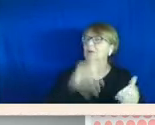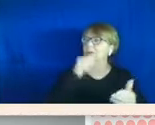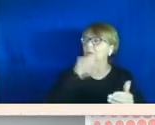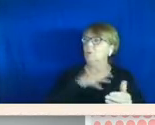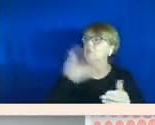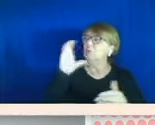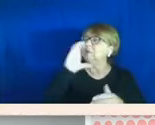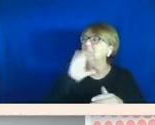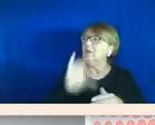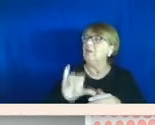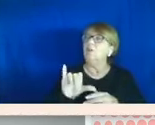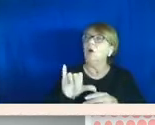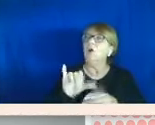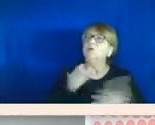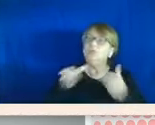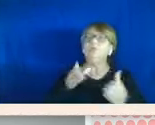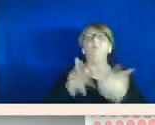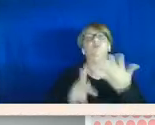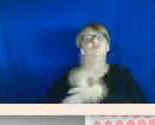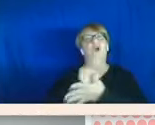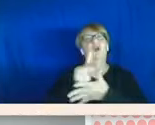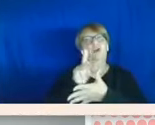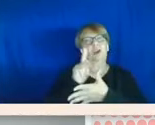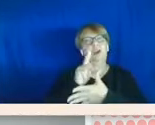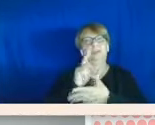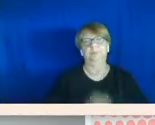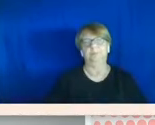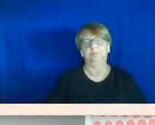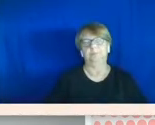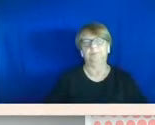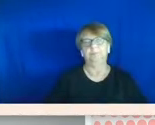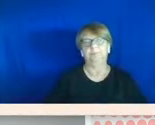services priority. Next slide, please.